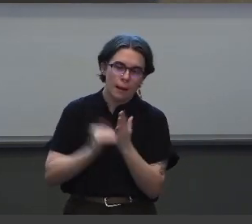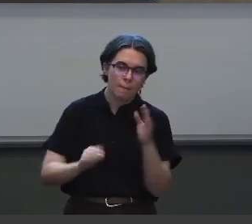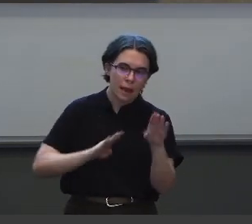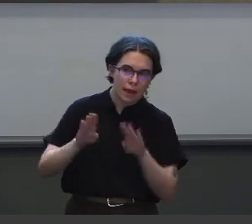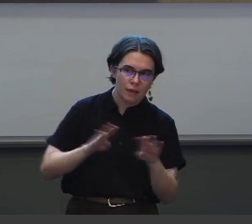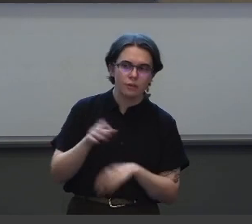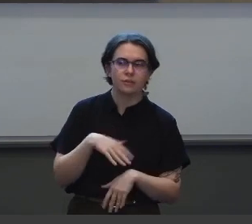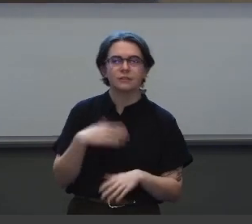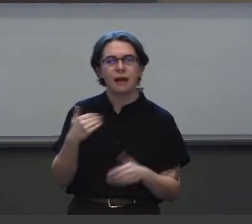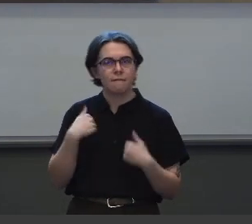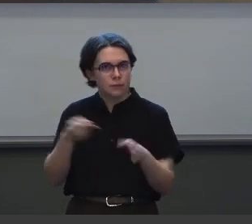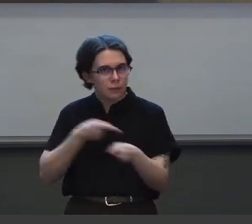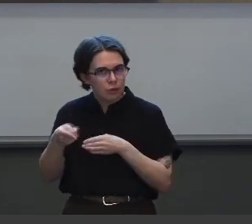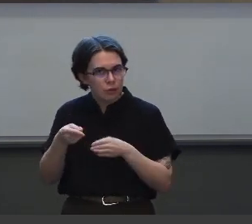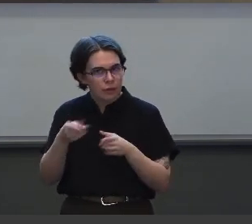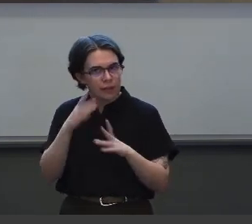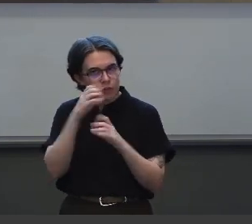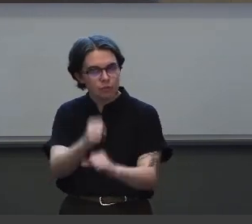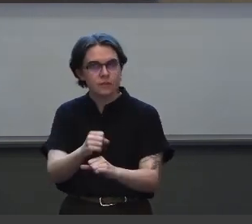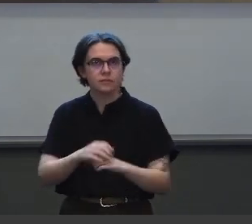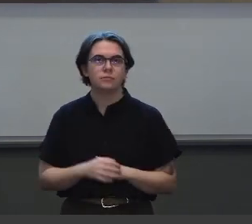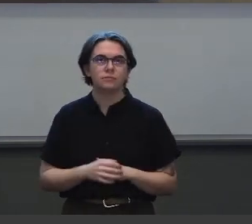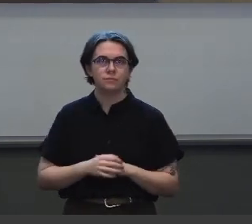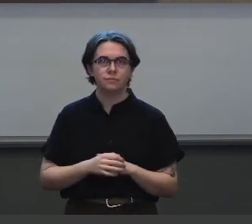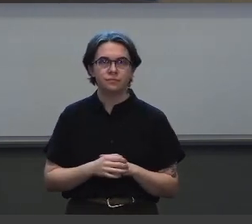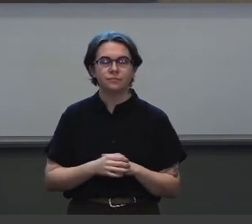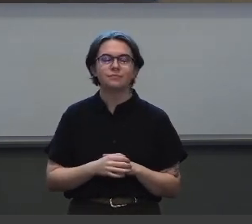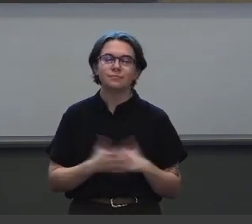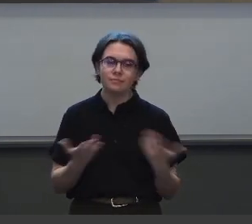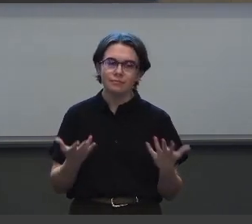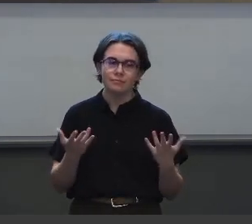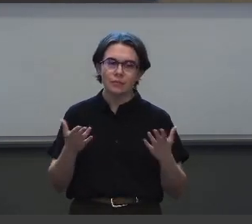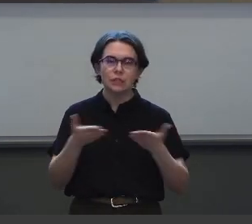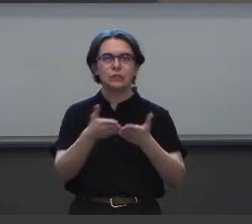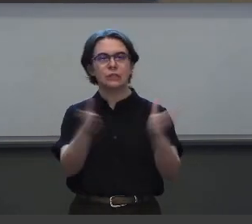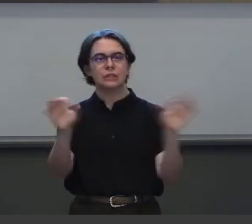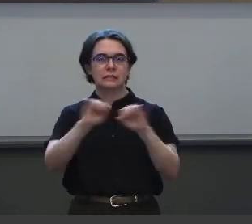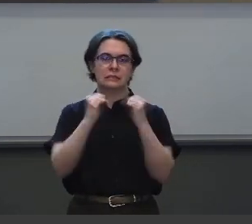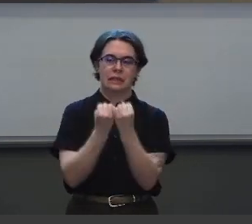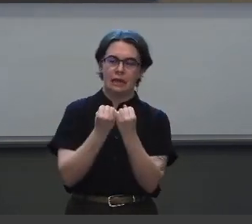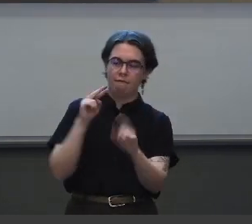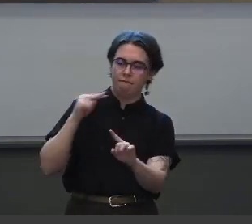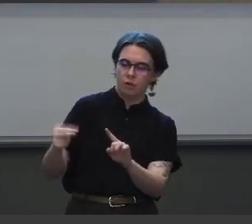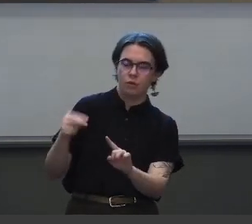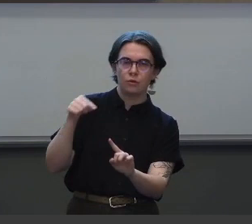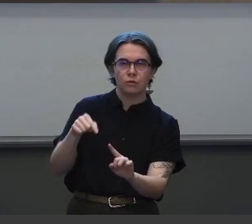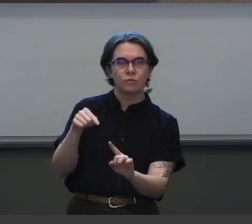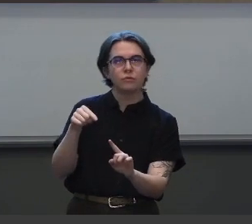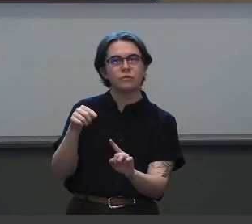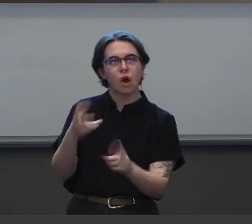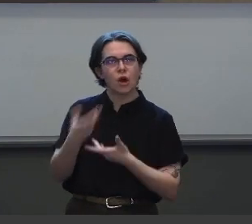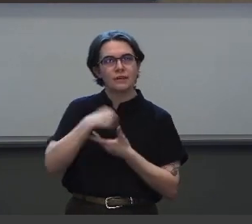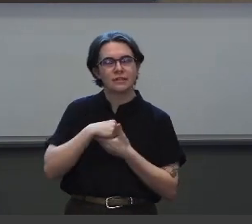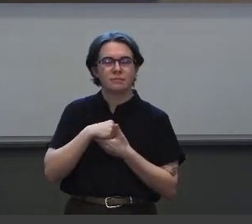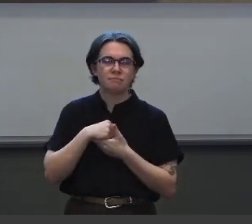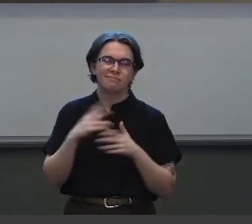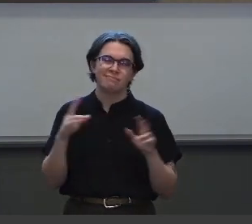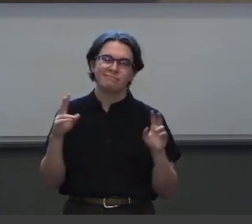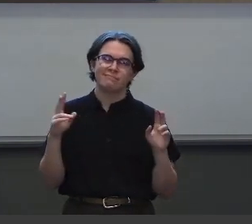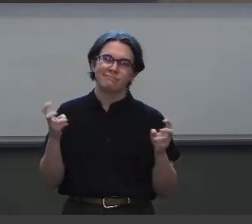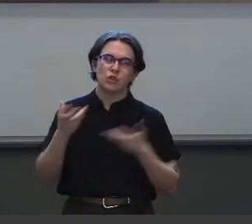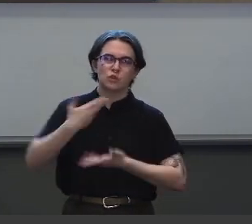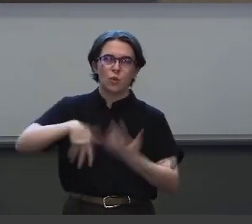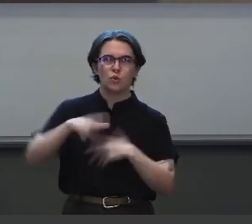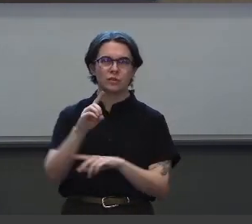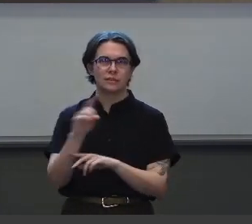So while autism is regarded as a social disability by many, what's less commonly known is autistic